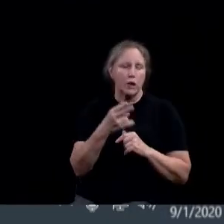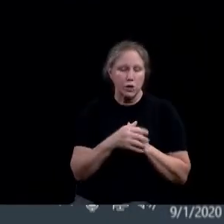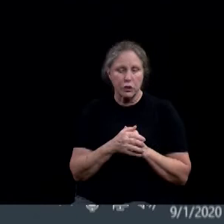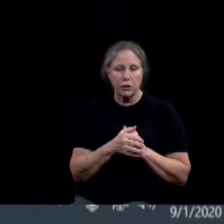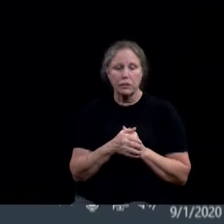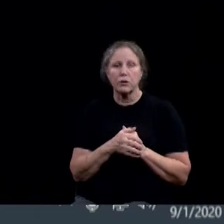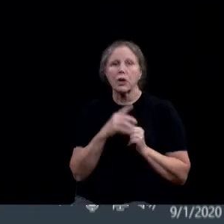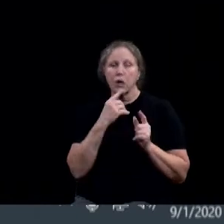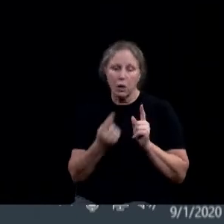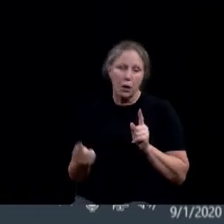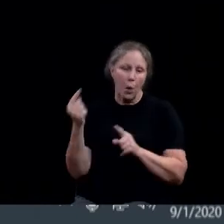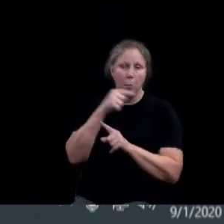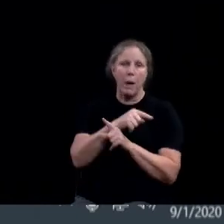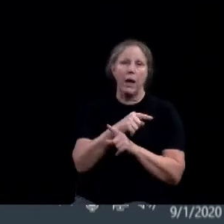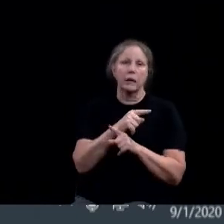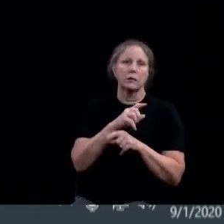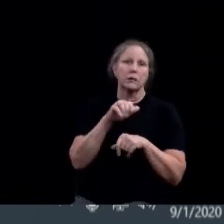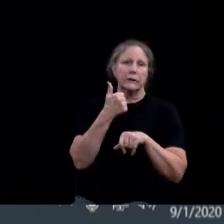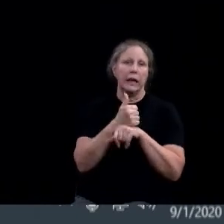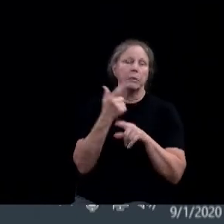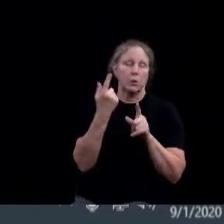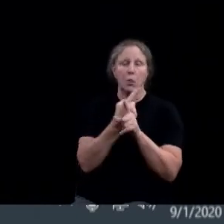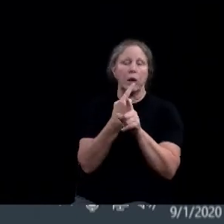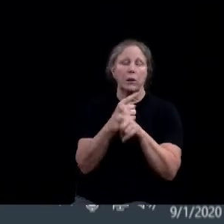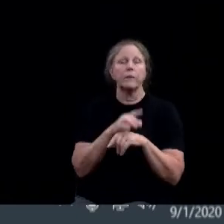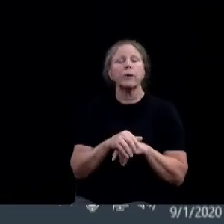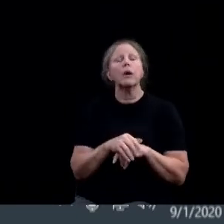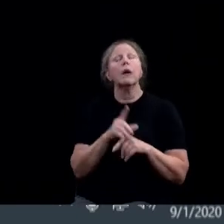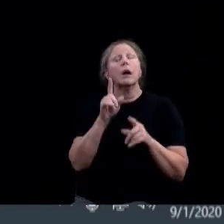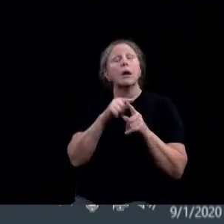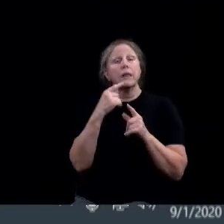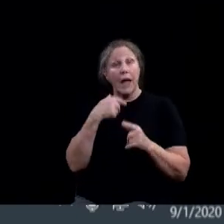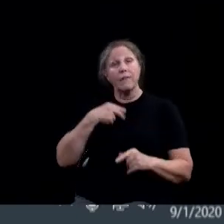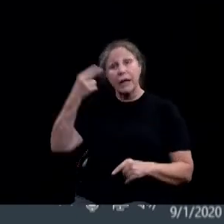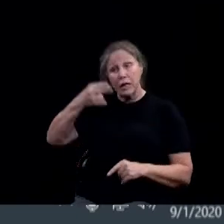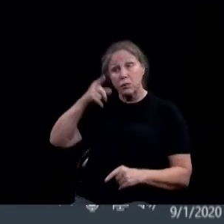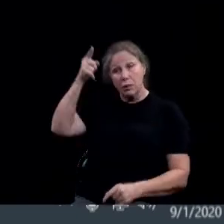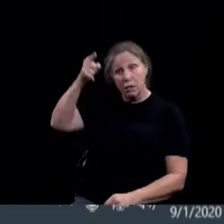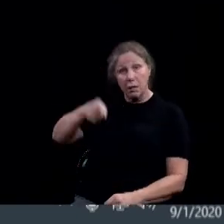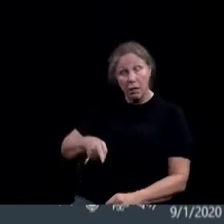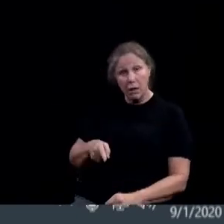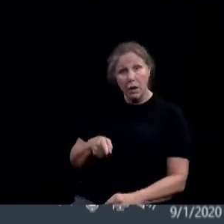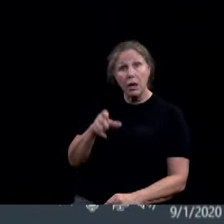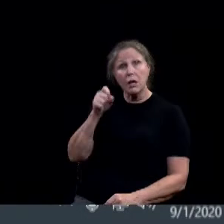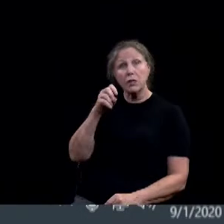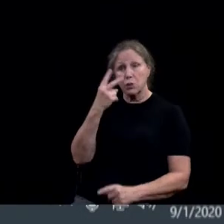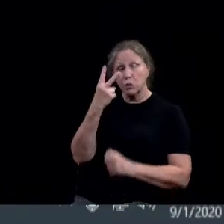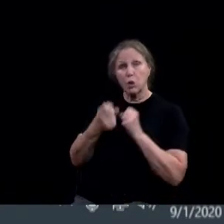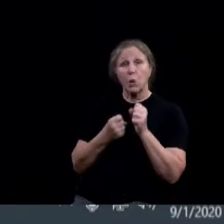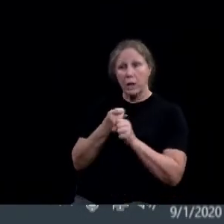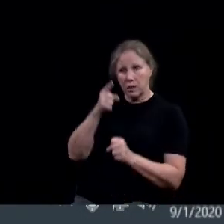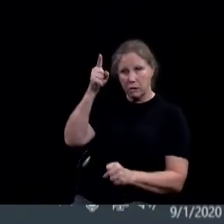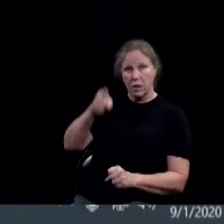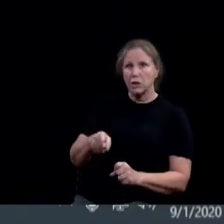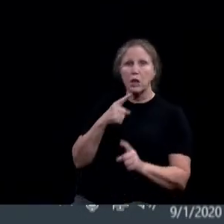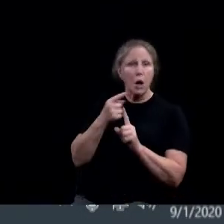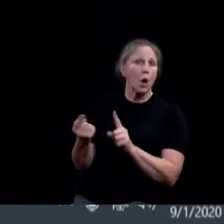also look, like I said, they have a history, so just about a 2-year history, so you can go back to 2019 as well, and you can